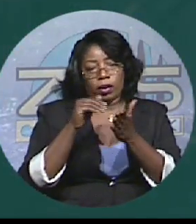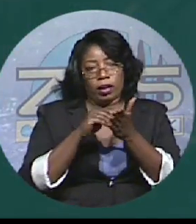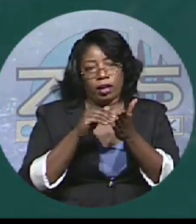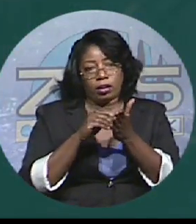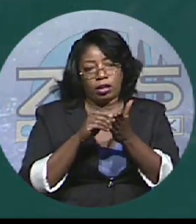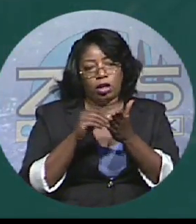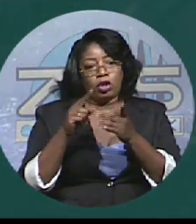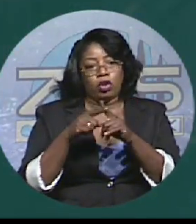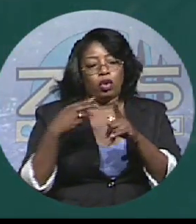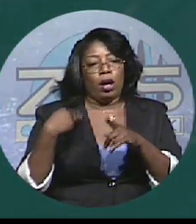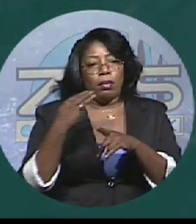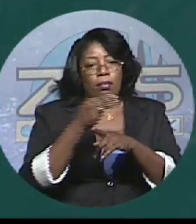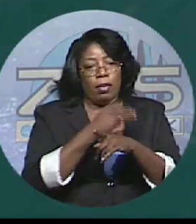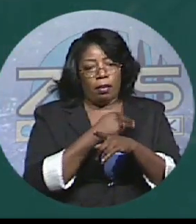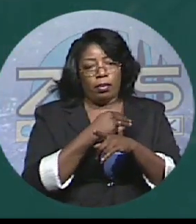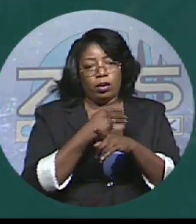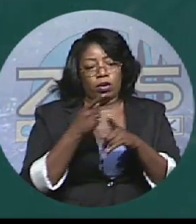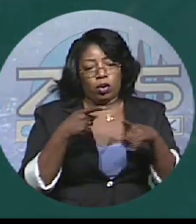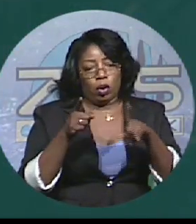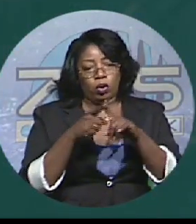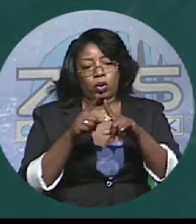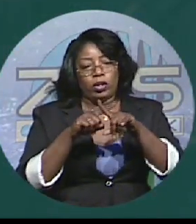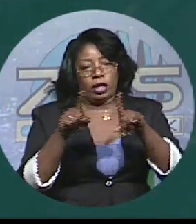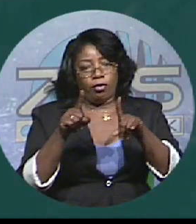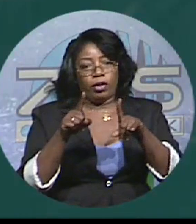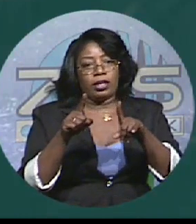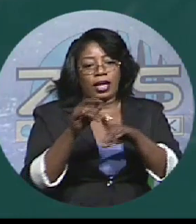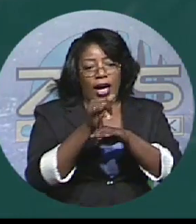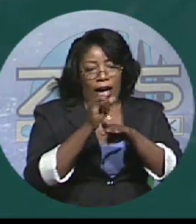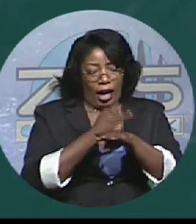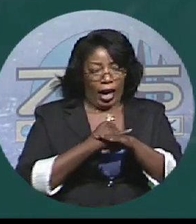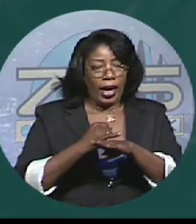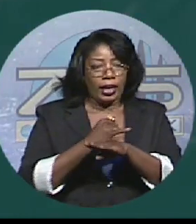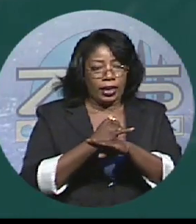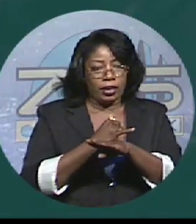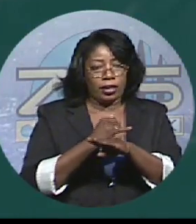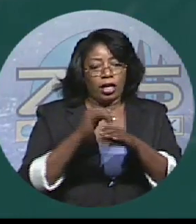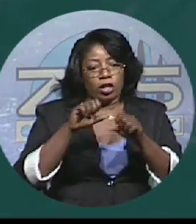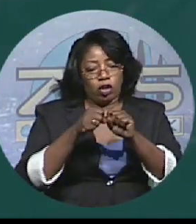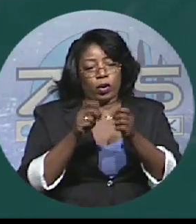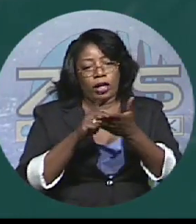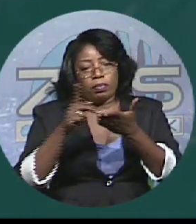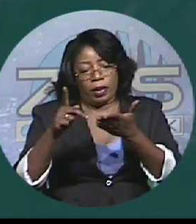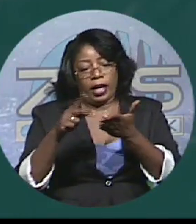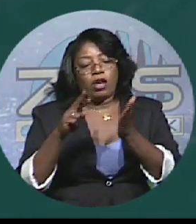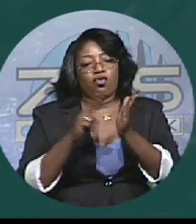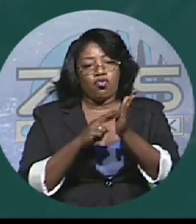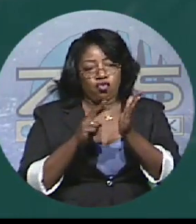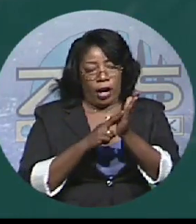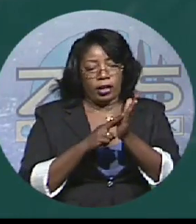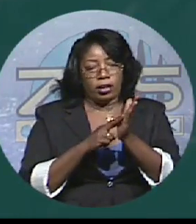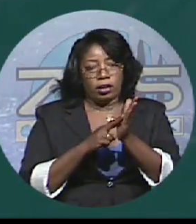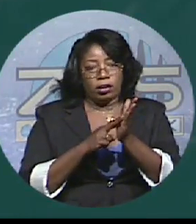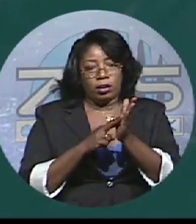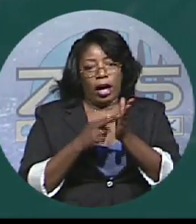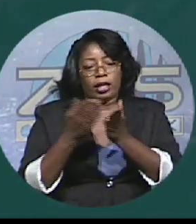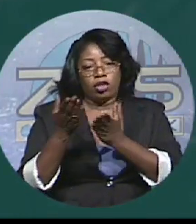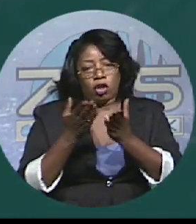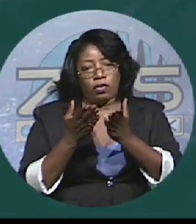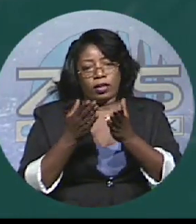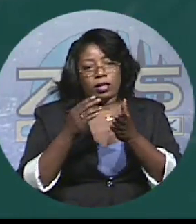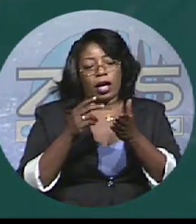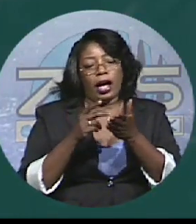$2,650 to members relocated to other islands, in addition to covering rent and disturbance allowance for those away for more than